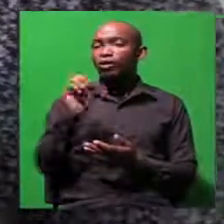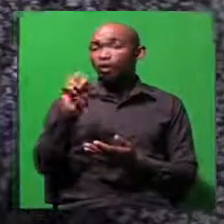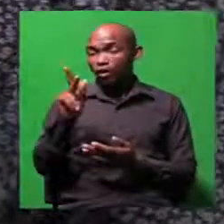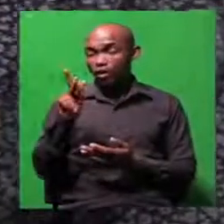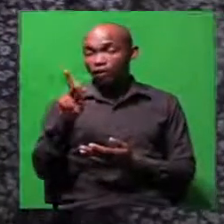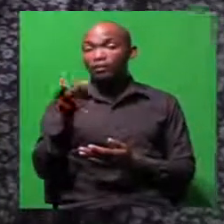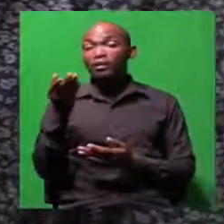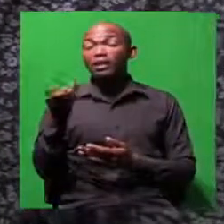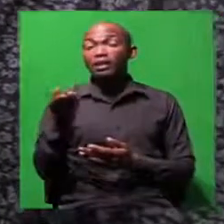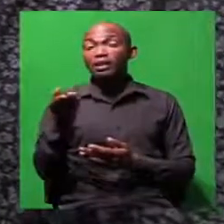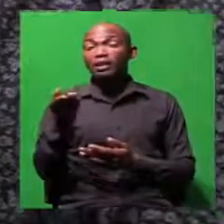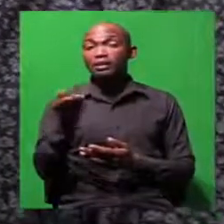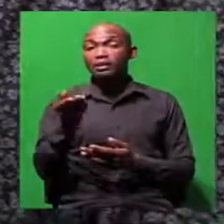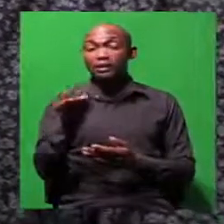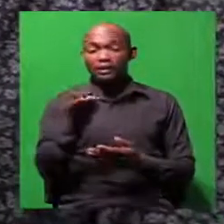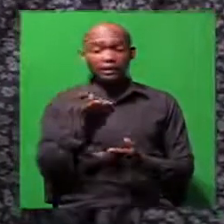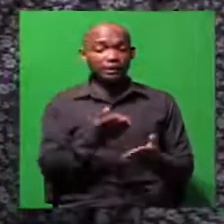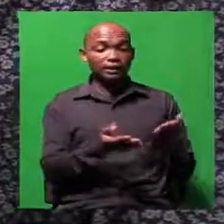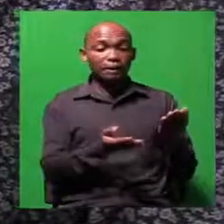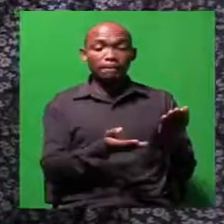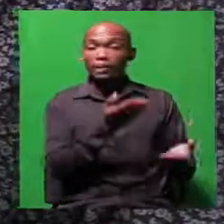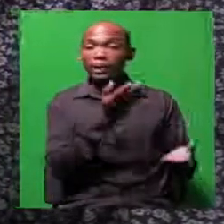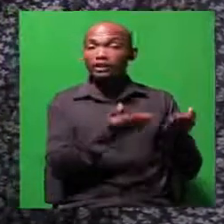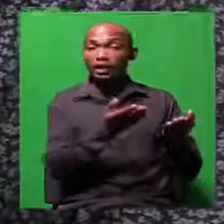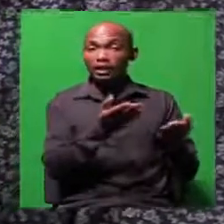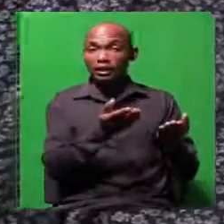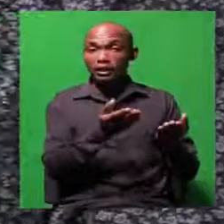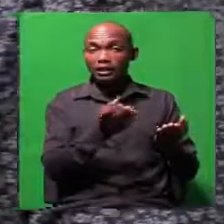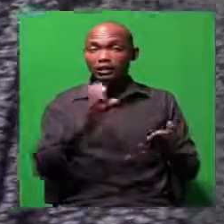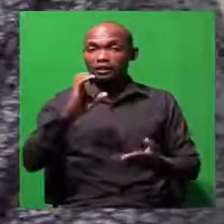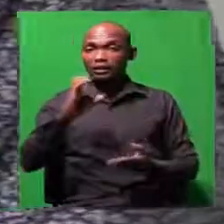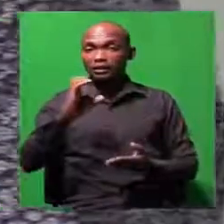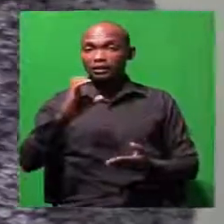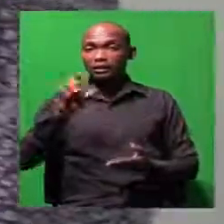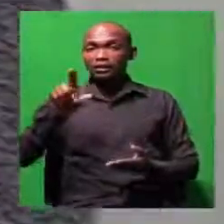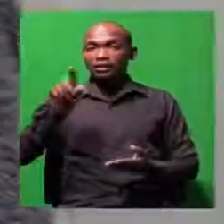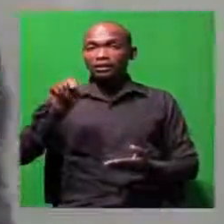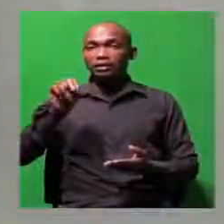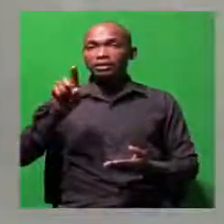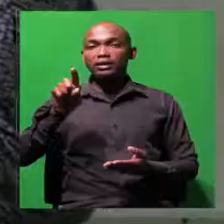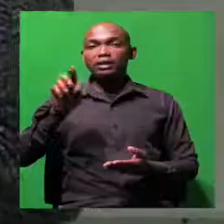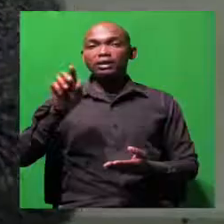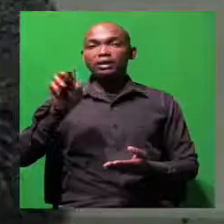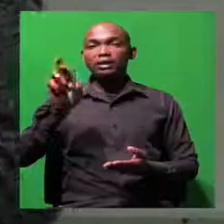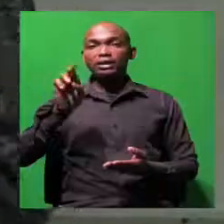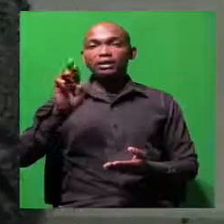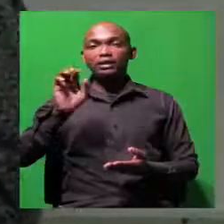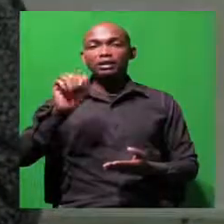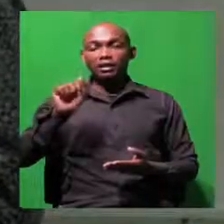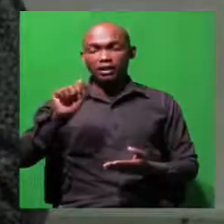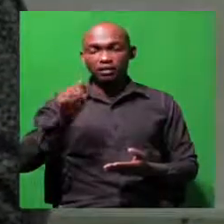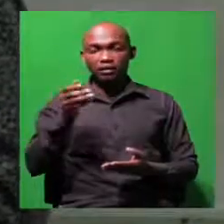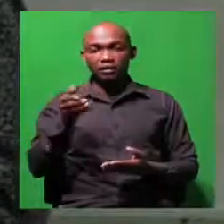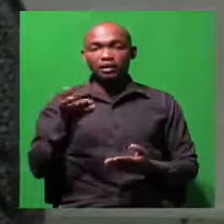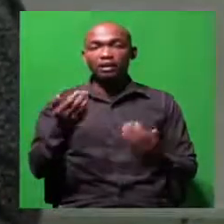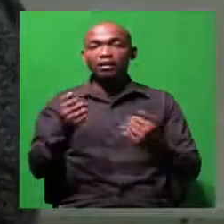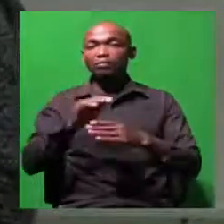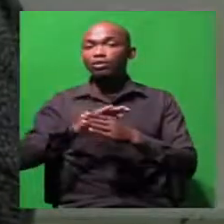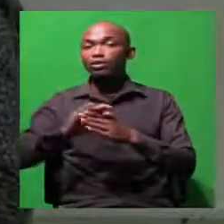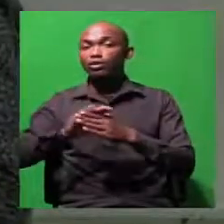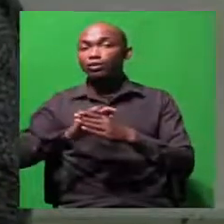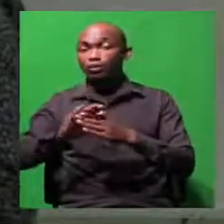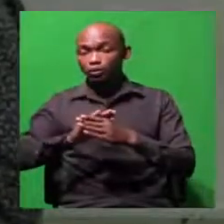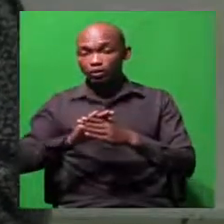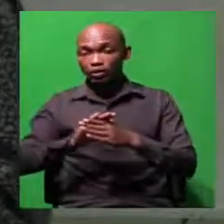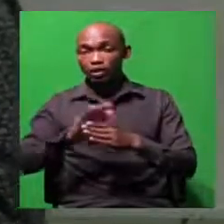This is a measuring cylinder. This is the measuring cylinder that can be used to find